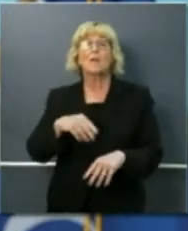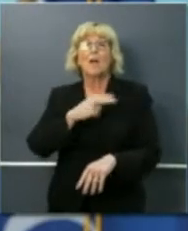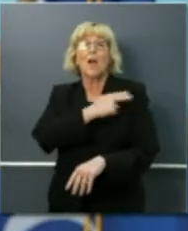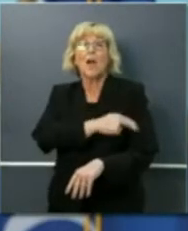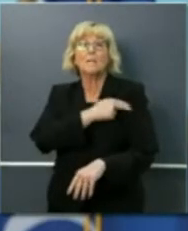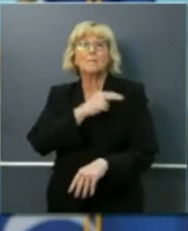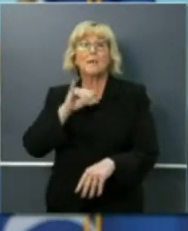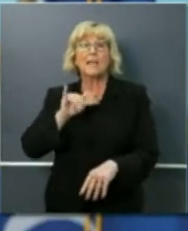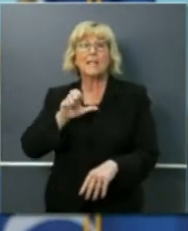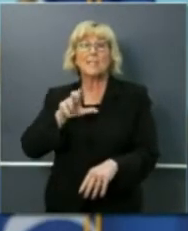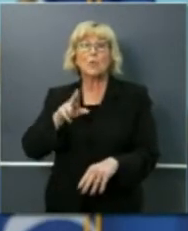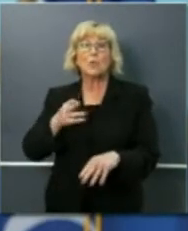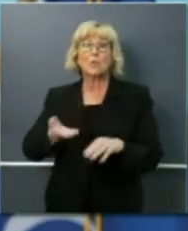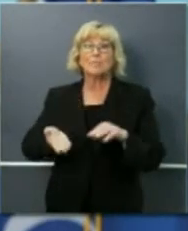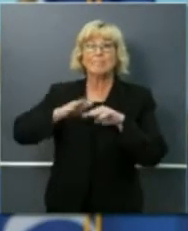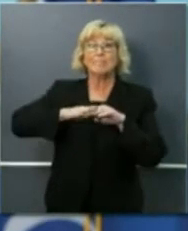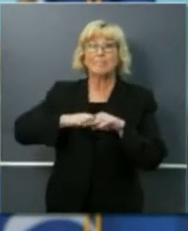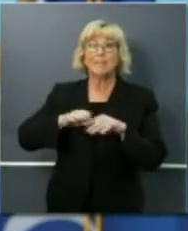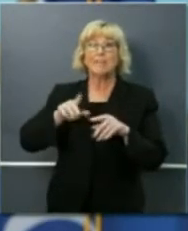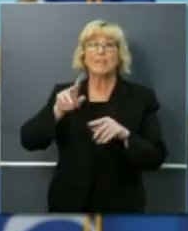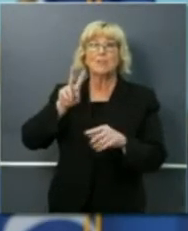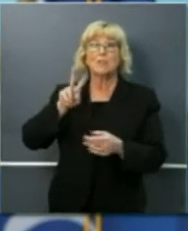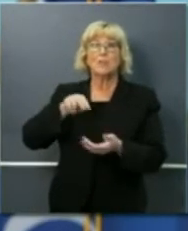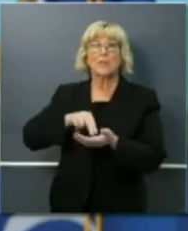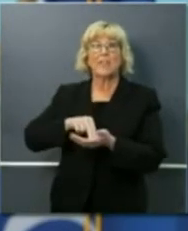hospitalization numbers went up to